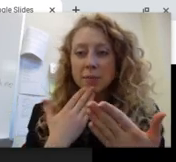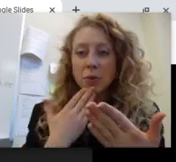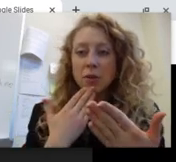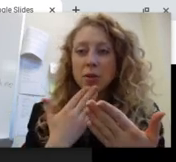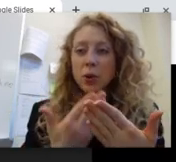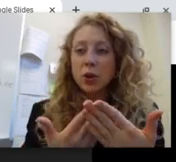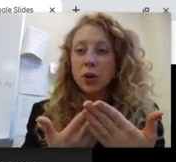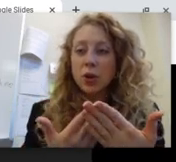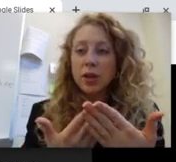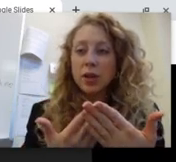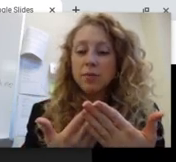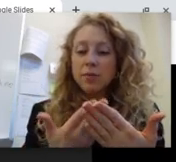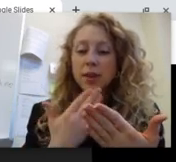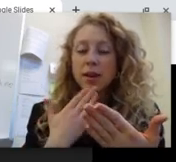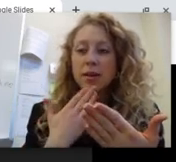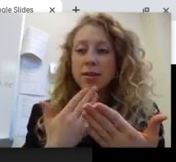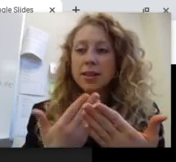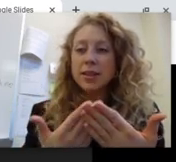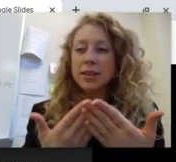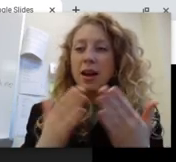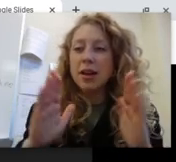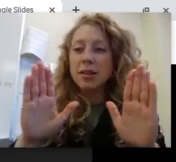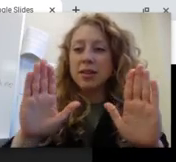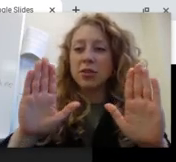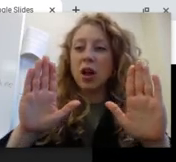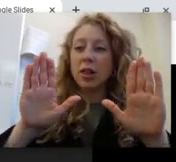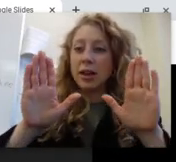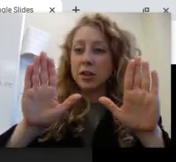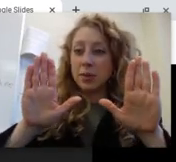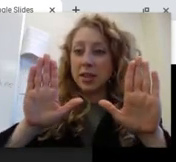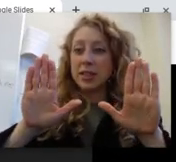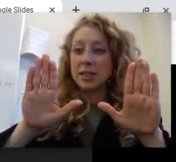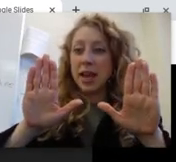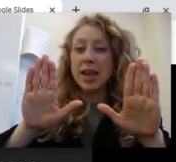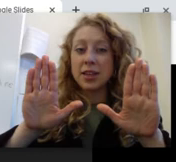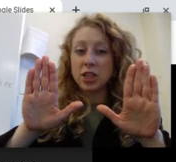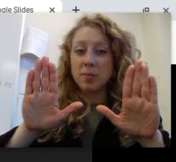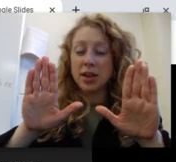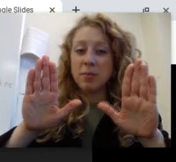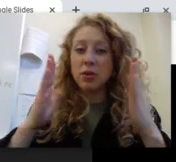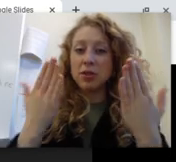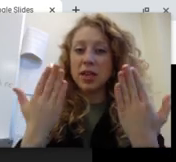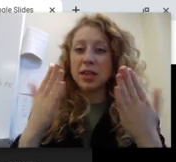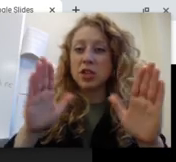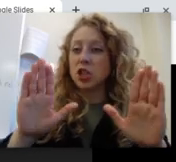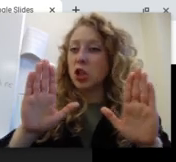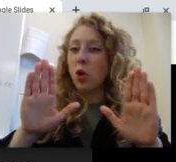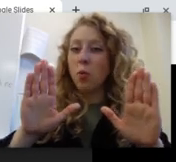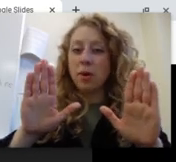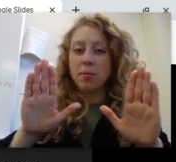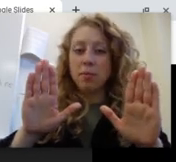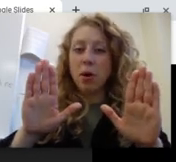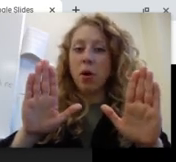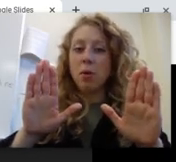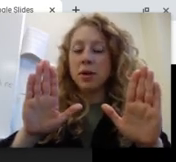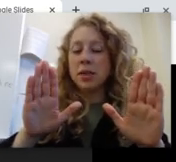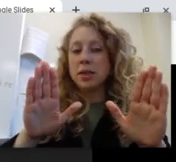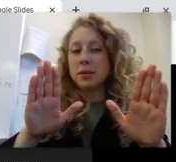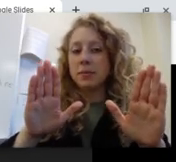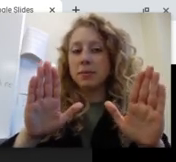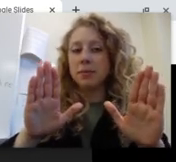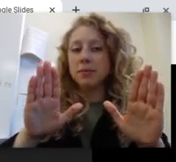my example with the word good, these are not letters, but this is the hand shape that I'm using. It's just an open